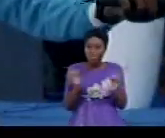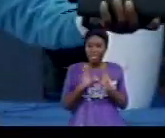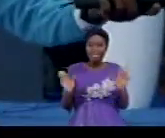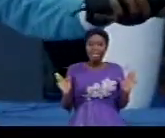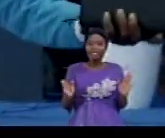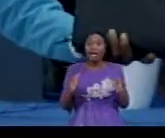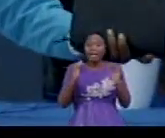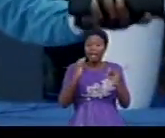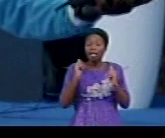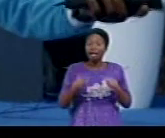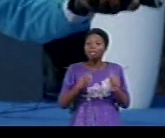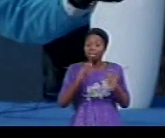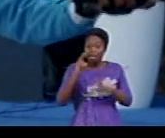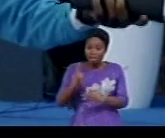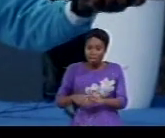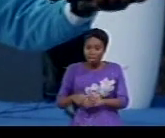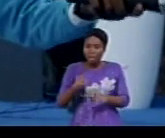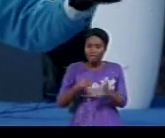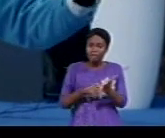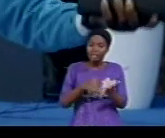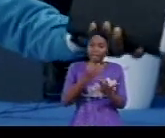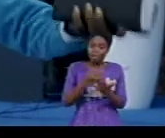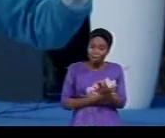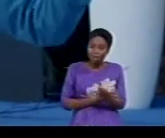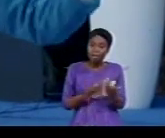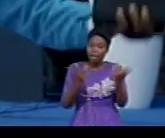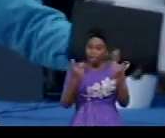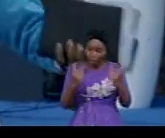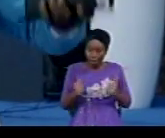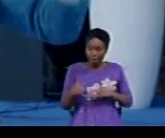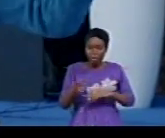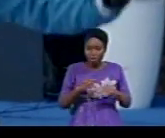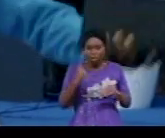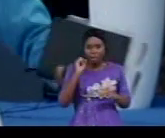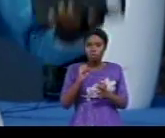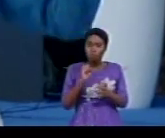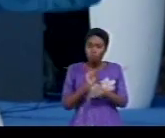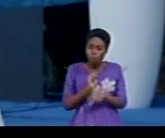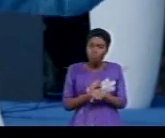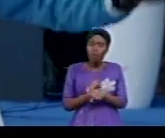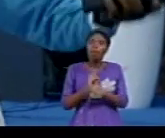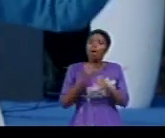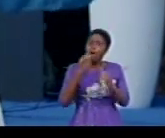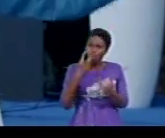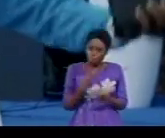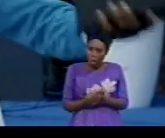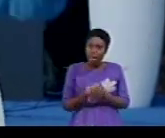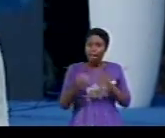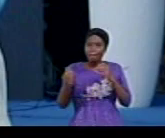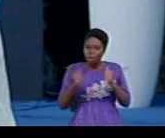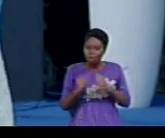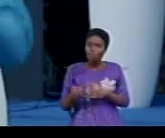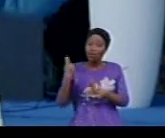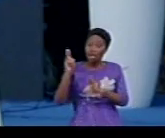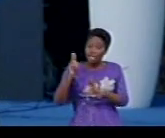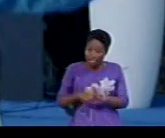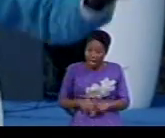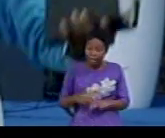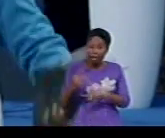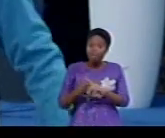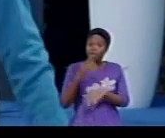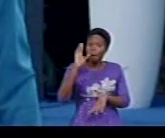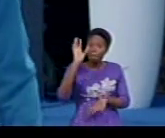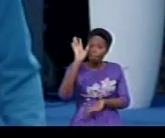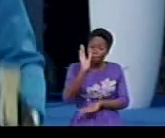this morning I came here. I had to do my official assignment and monitor. I took a stand. I sat from 8 to the end, and I'm even there